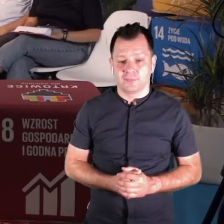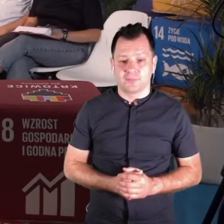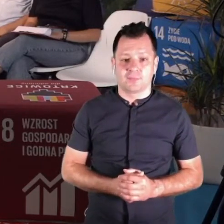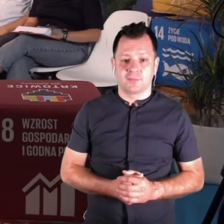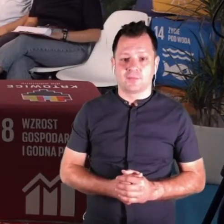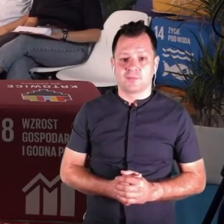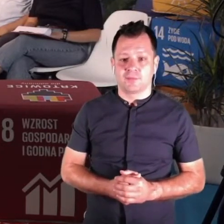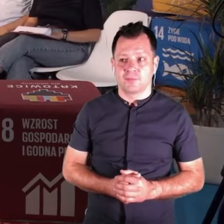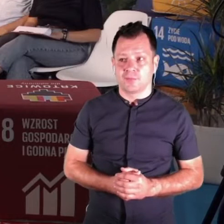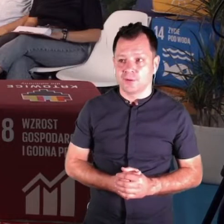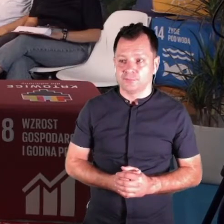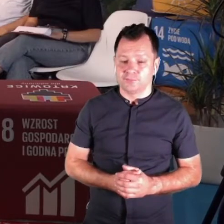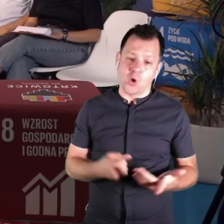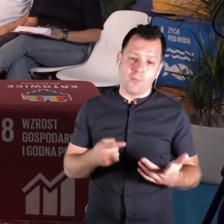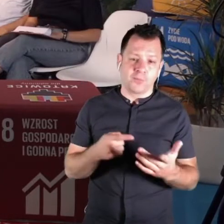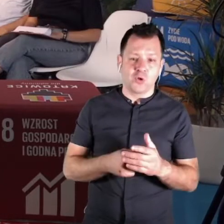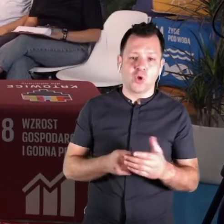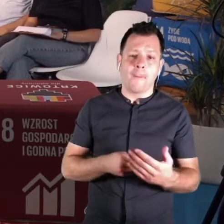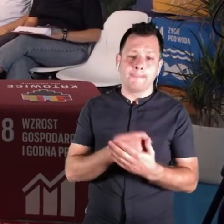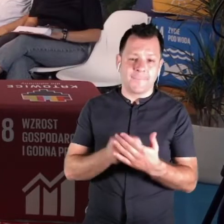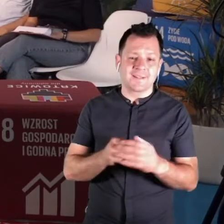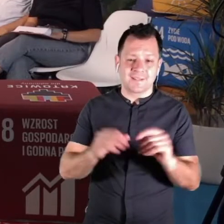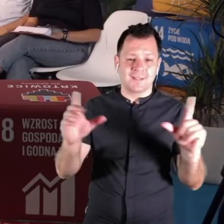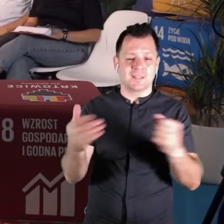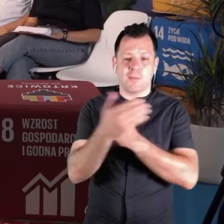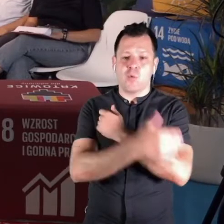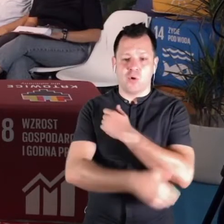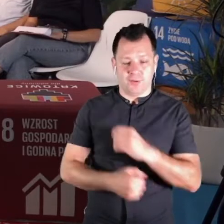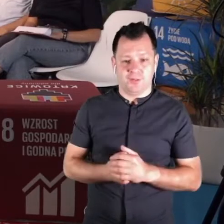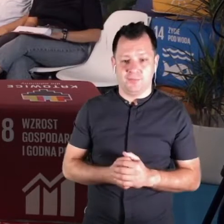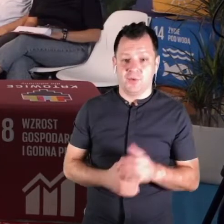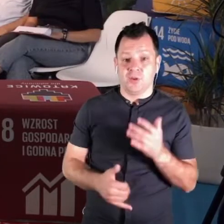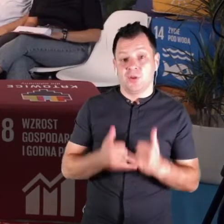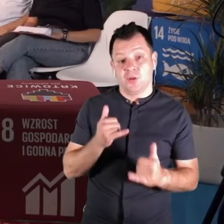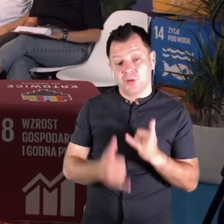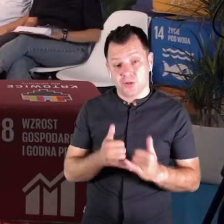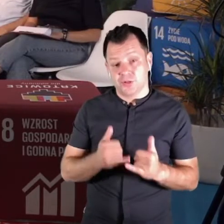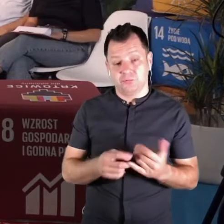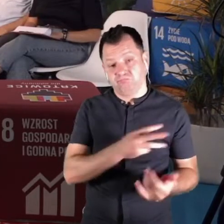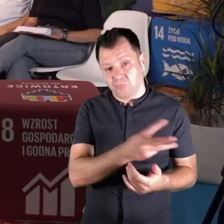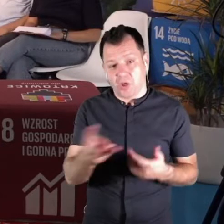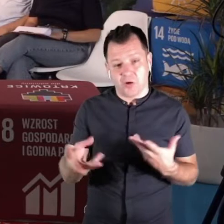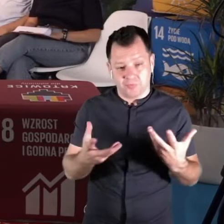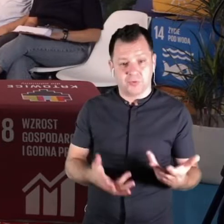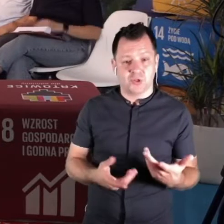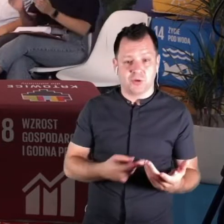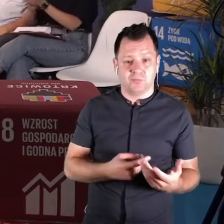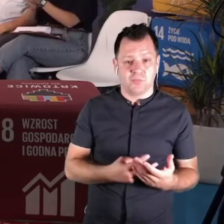other cases, because this was just one of the elements that we implemented, yeah,